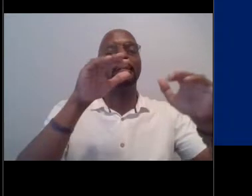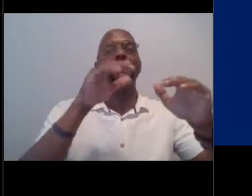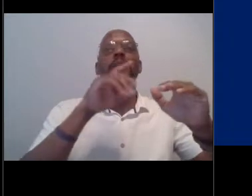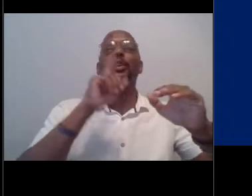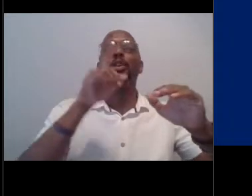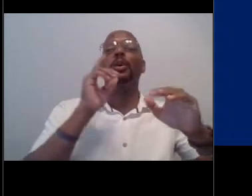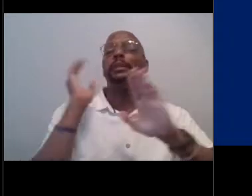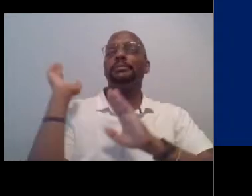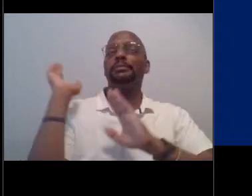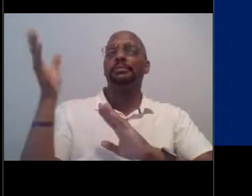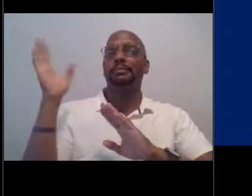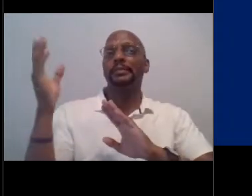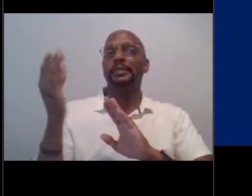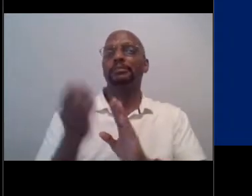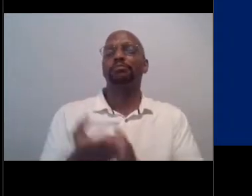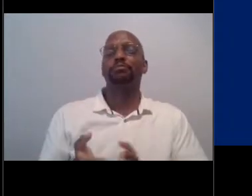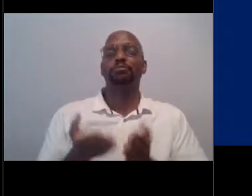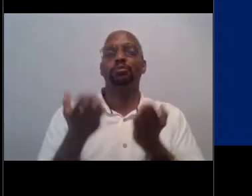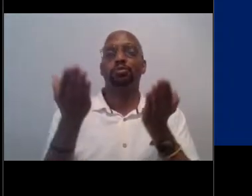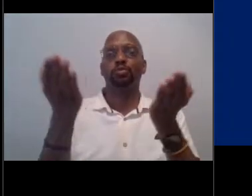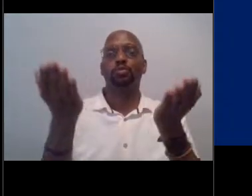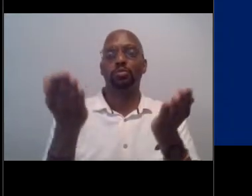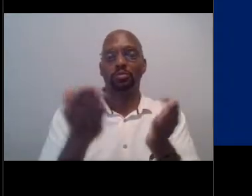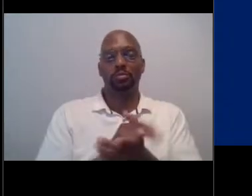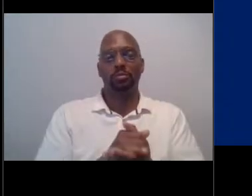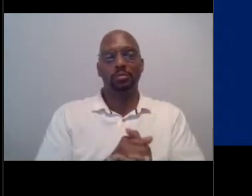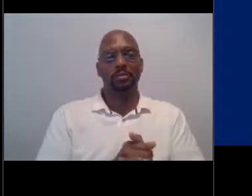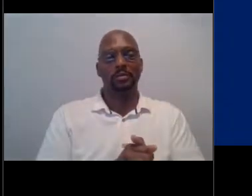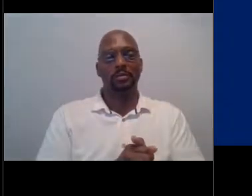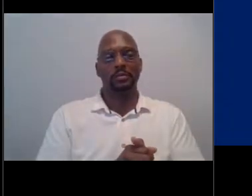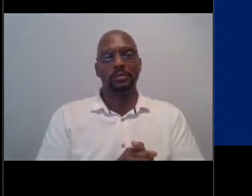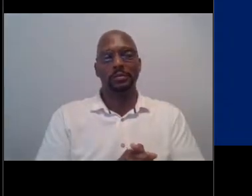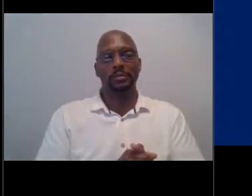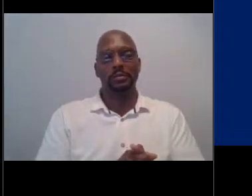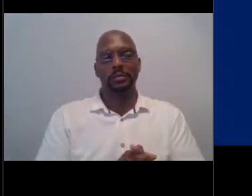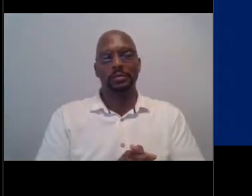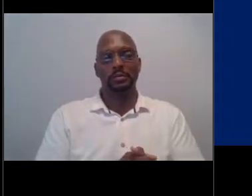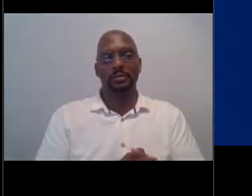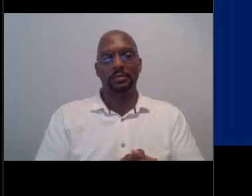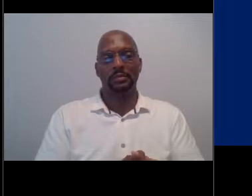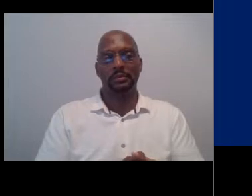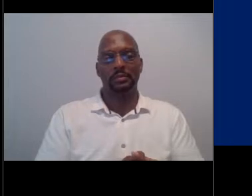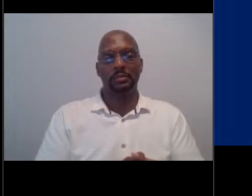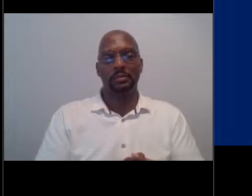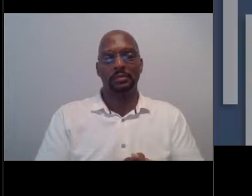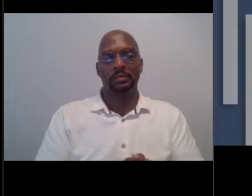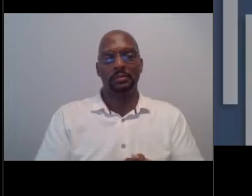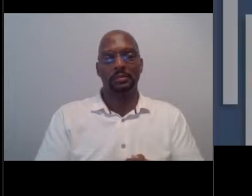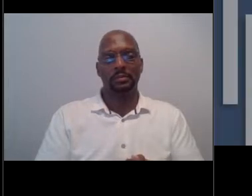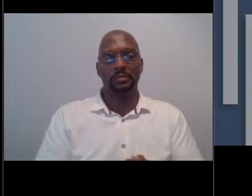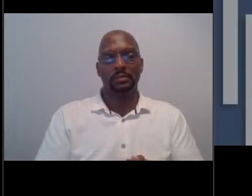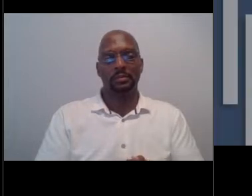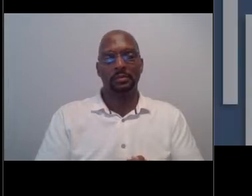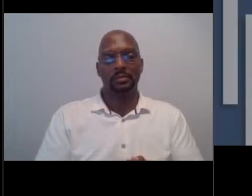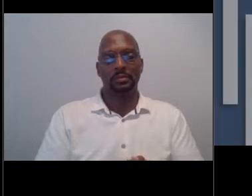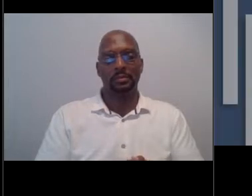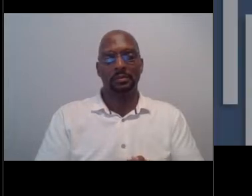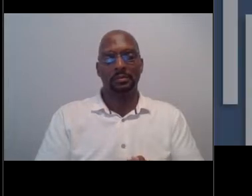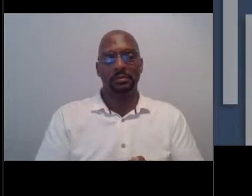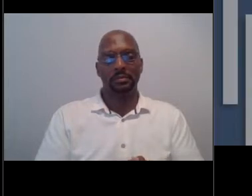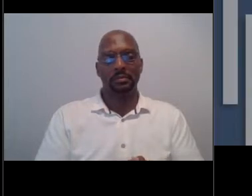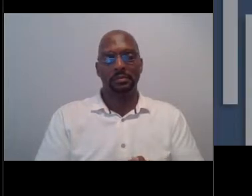them. Absolutely. Thank you very much. So we have one more item before, do we have any